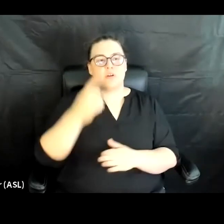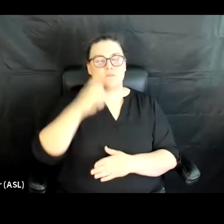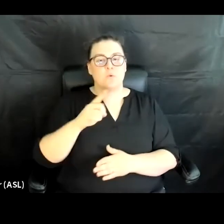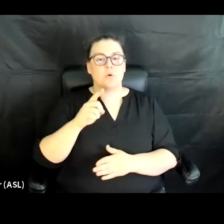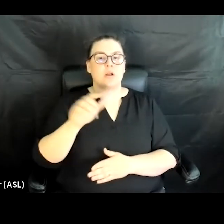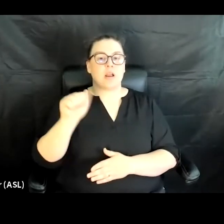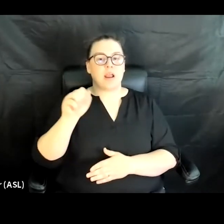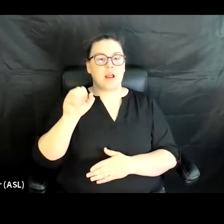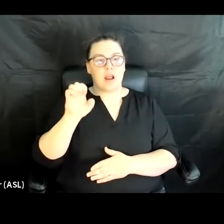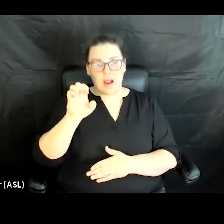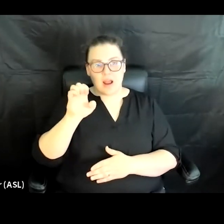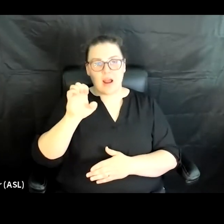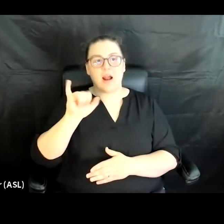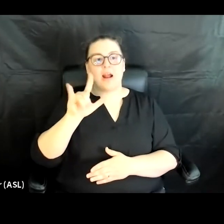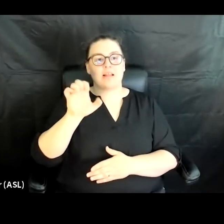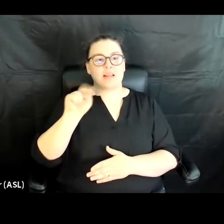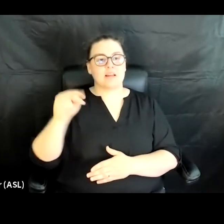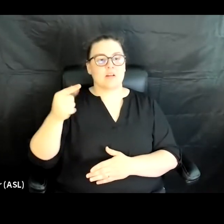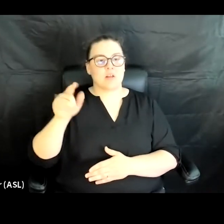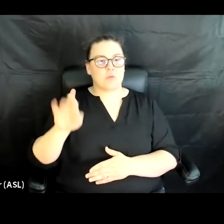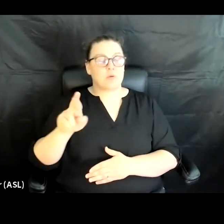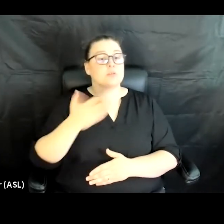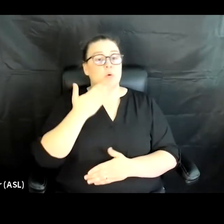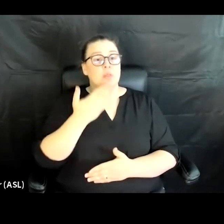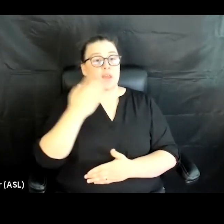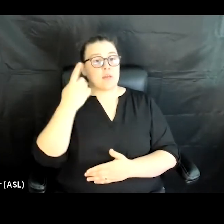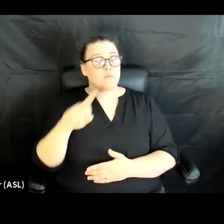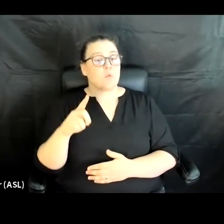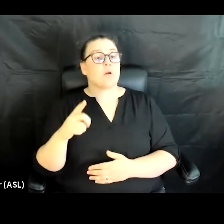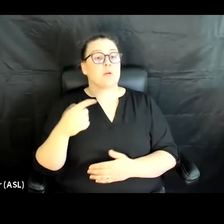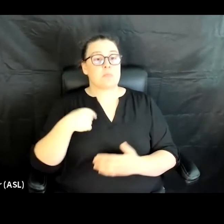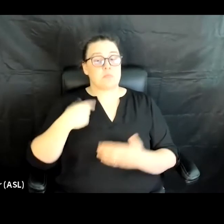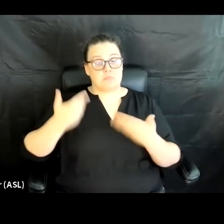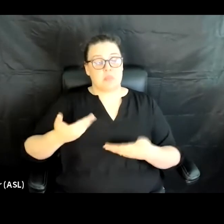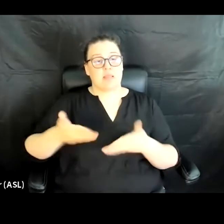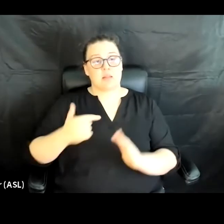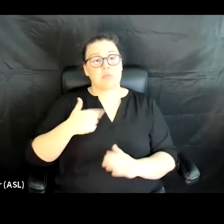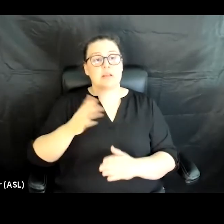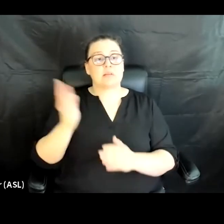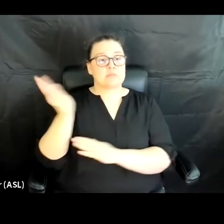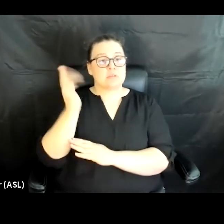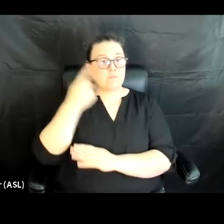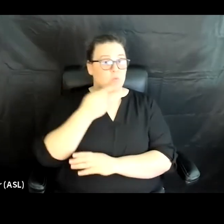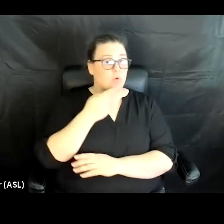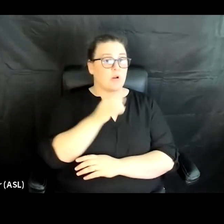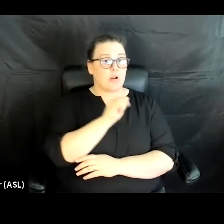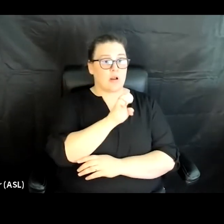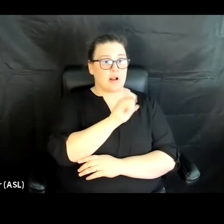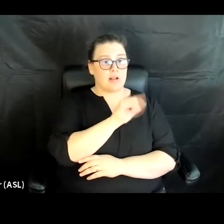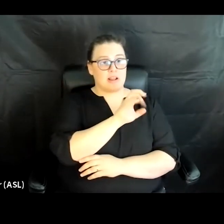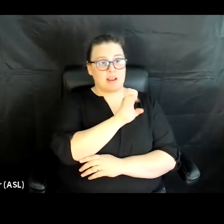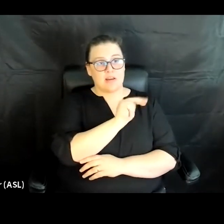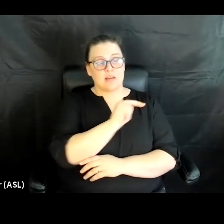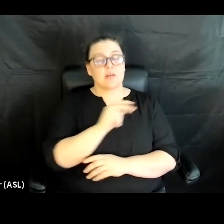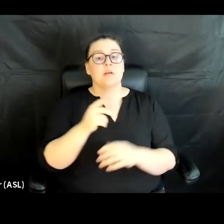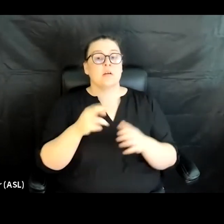Gunther. I want to thank you for this opportunity to speak on behalf of the Assemblywoman regarding her legislation to require employers to